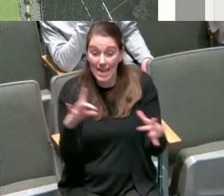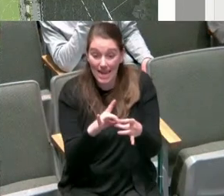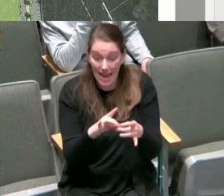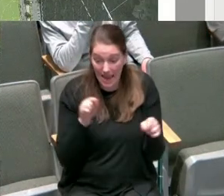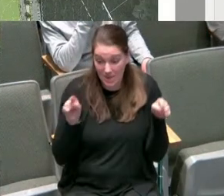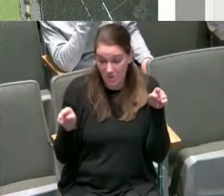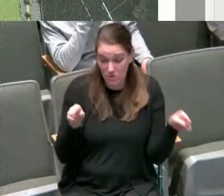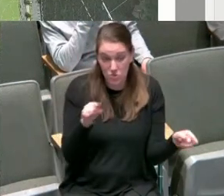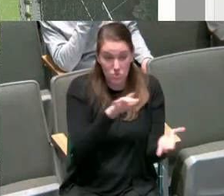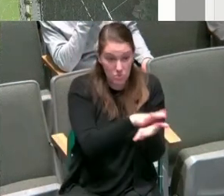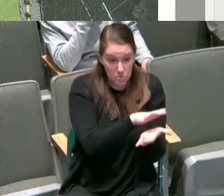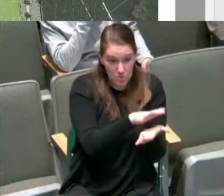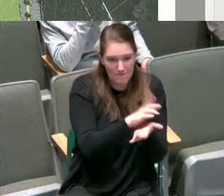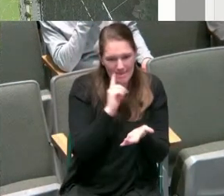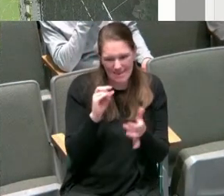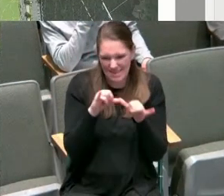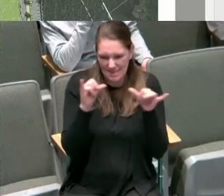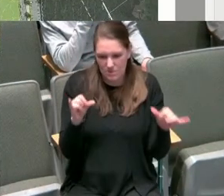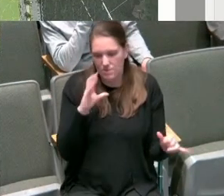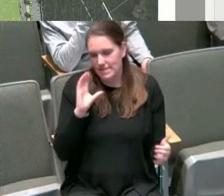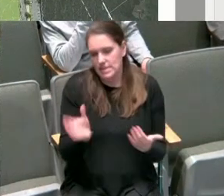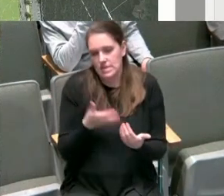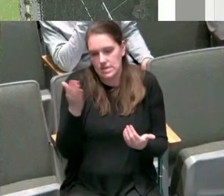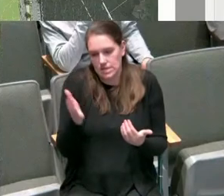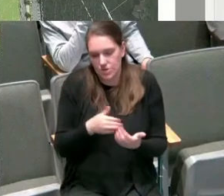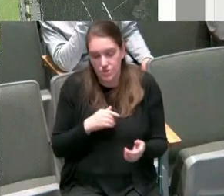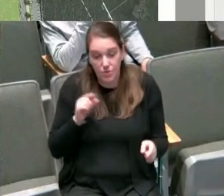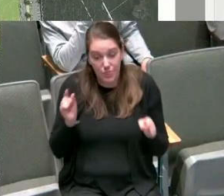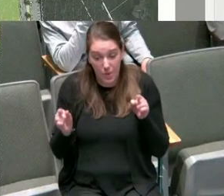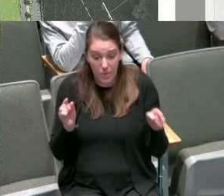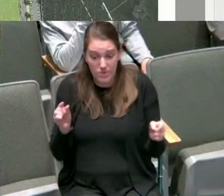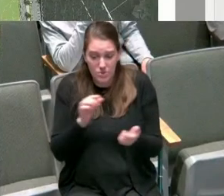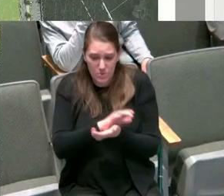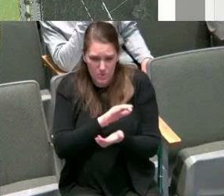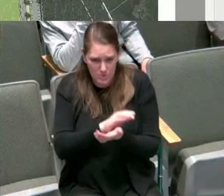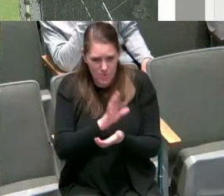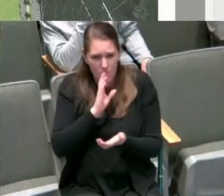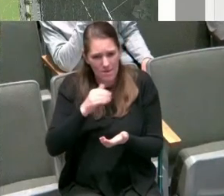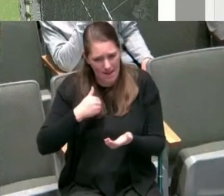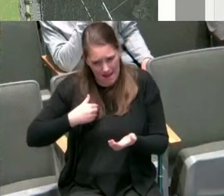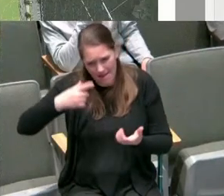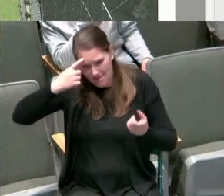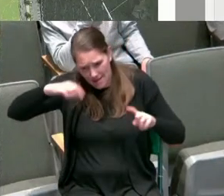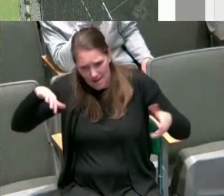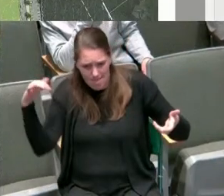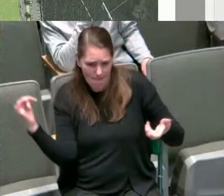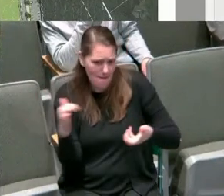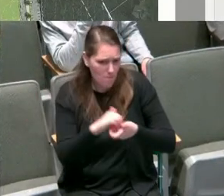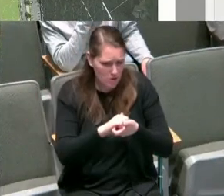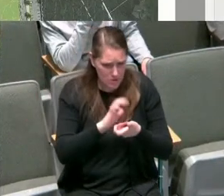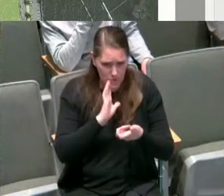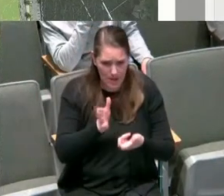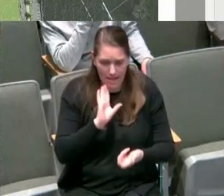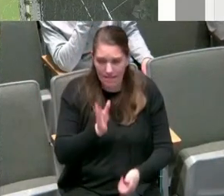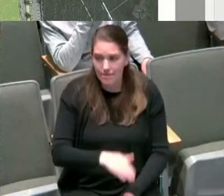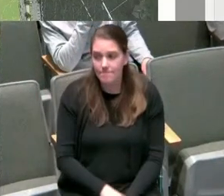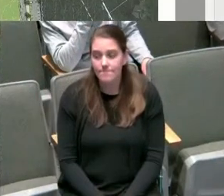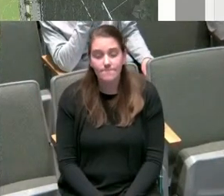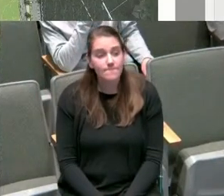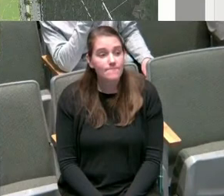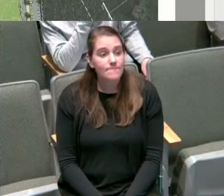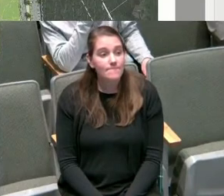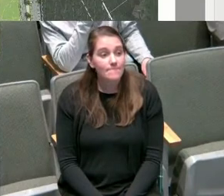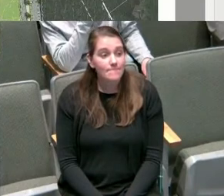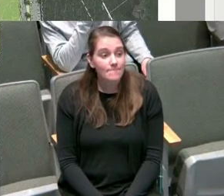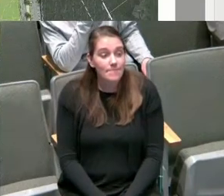just make the system easier because those are all obviously those schools would have a lot of collaboration um but as probably